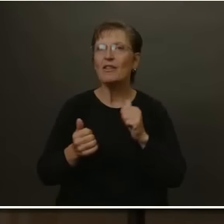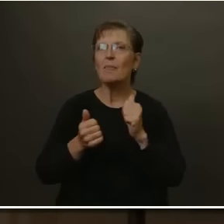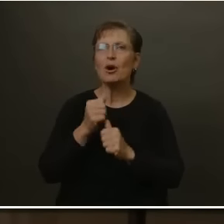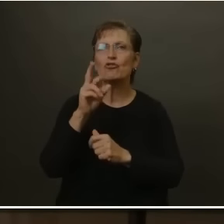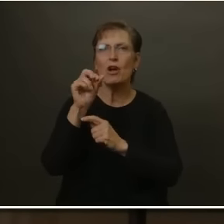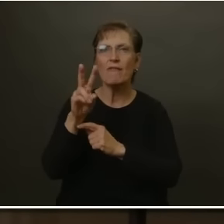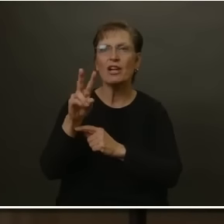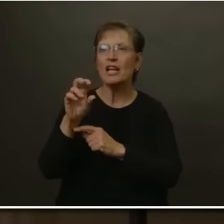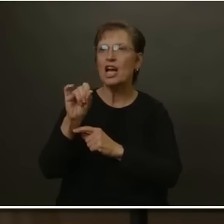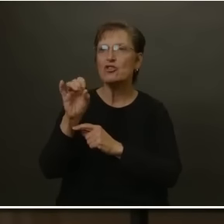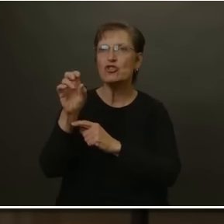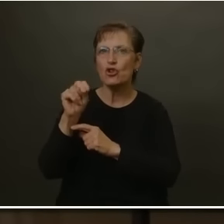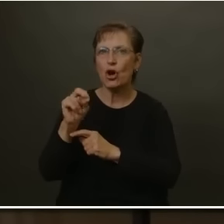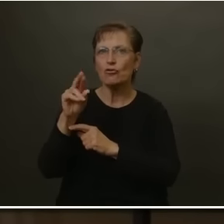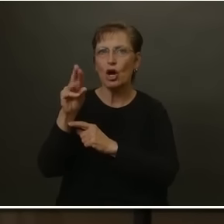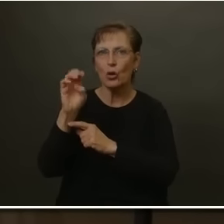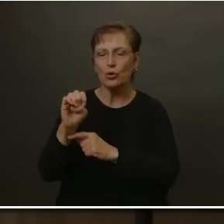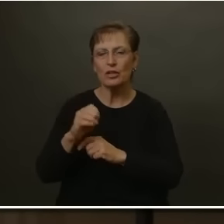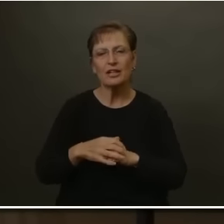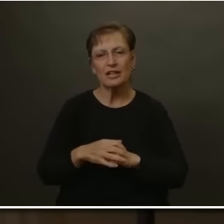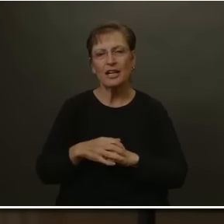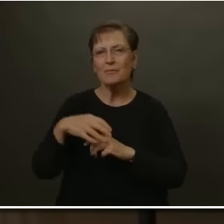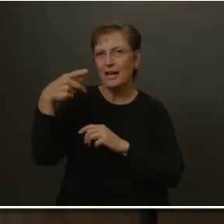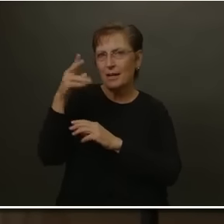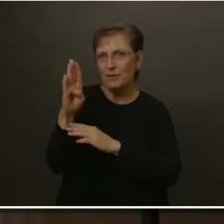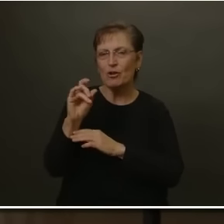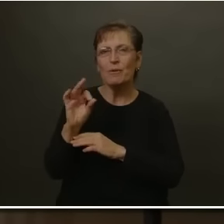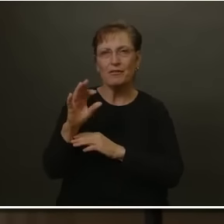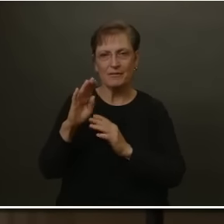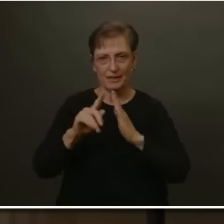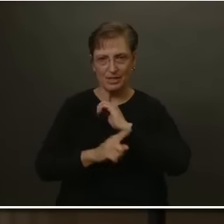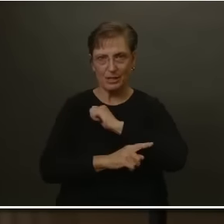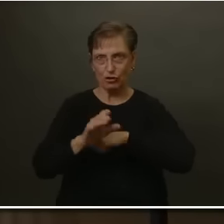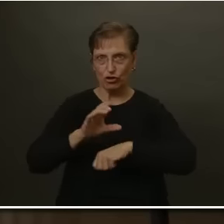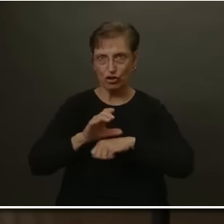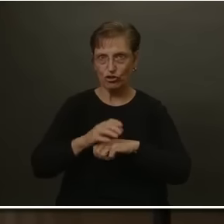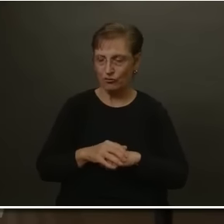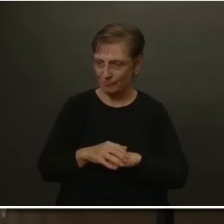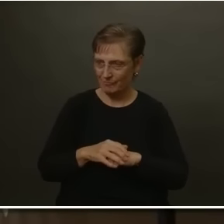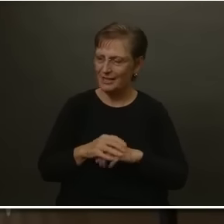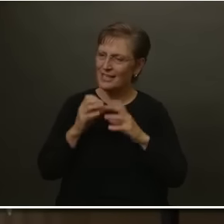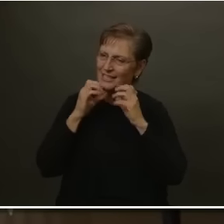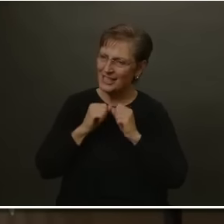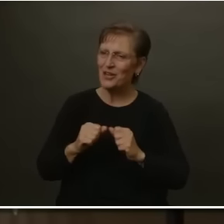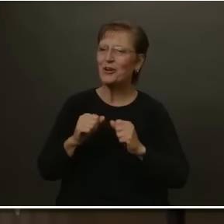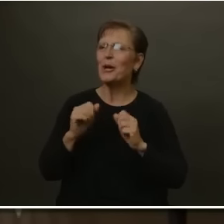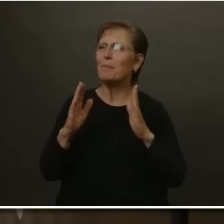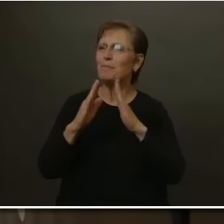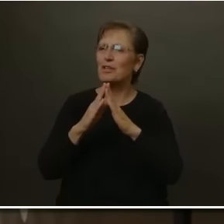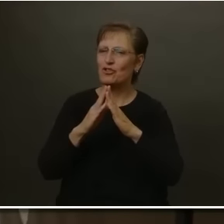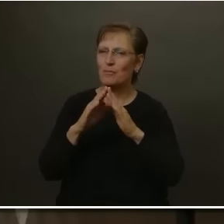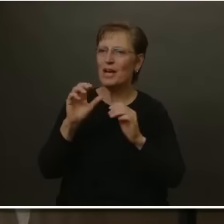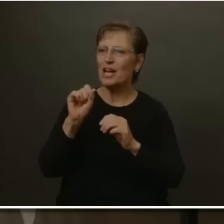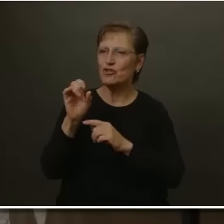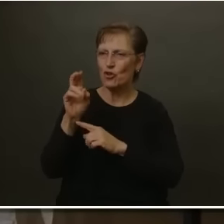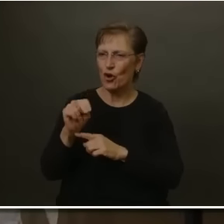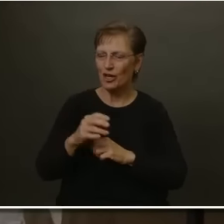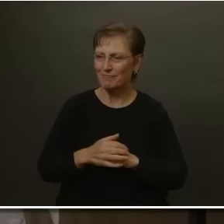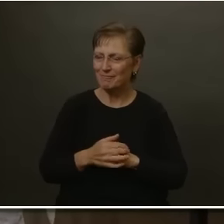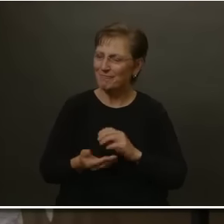the presiding bishop of the Episcopal Church. Dear Bishop Sean, once